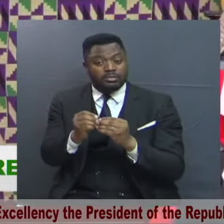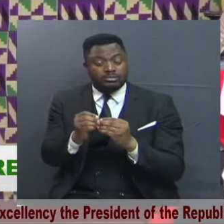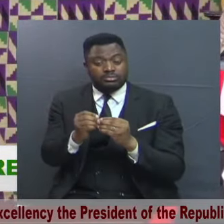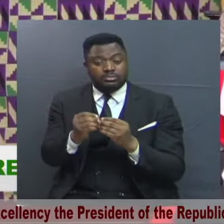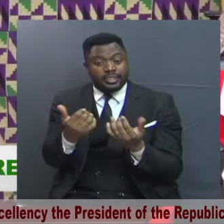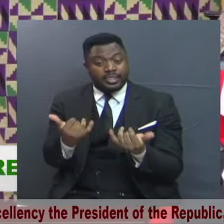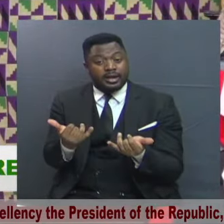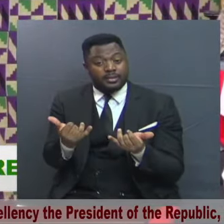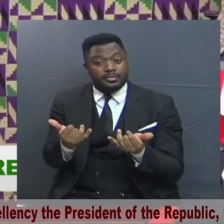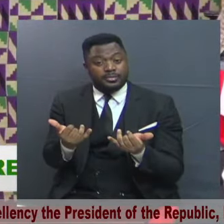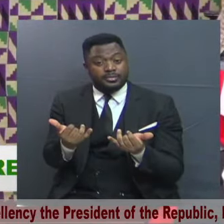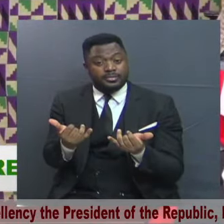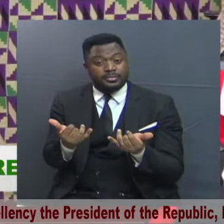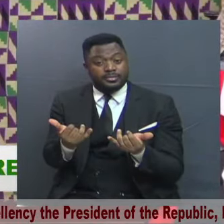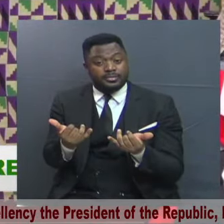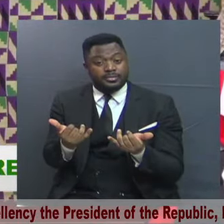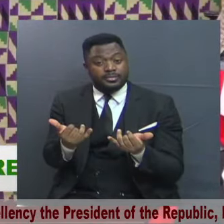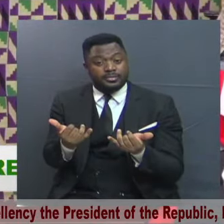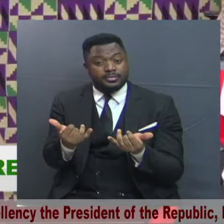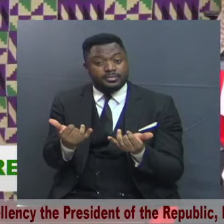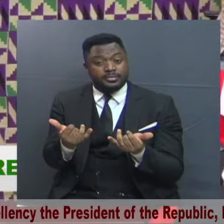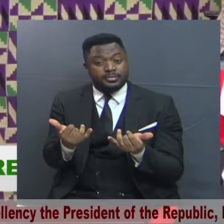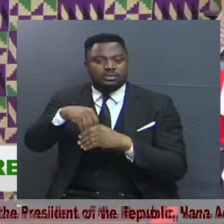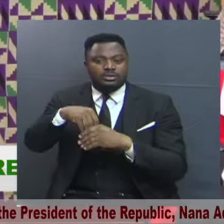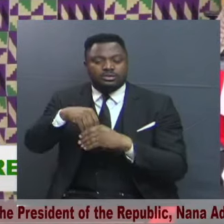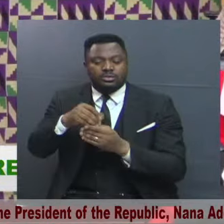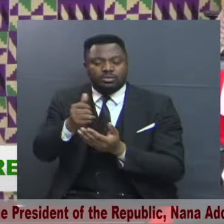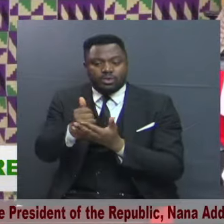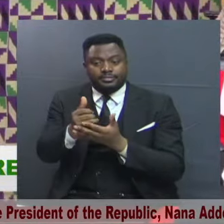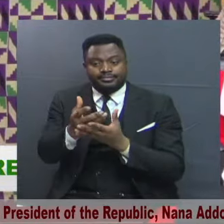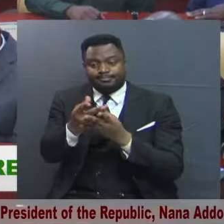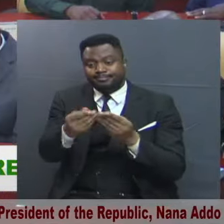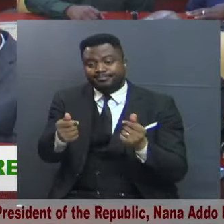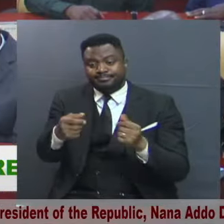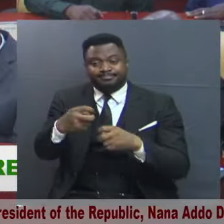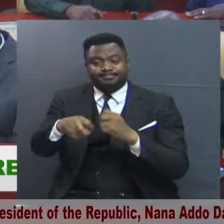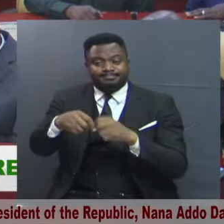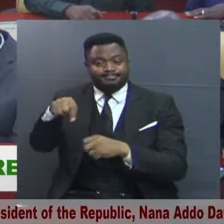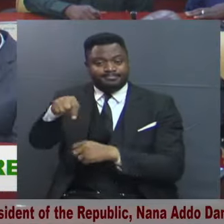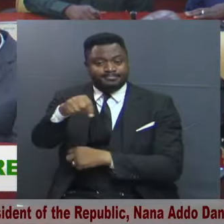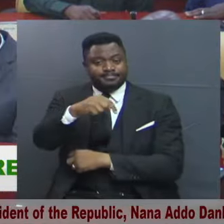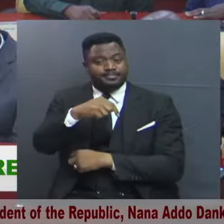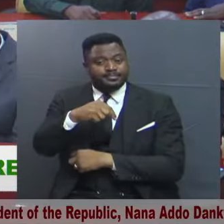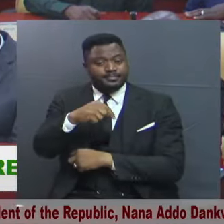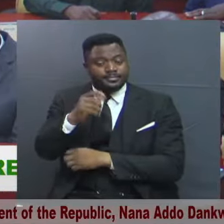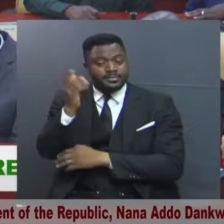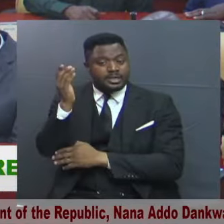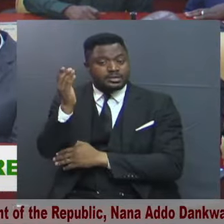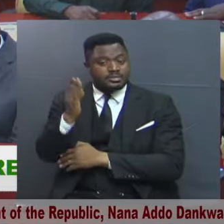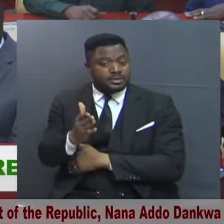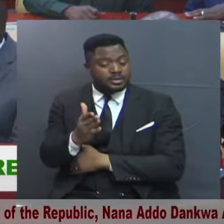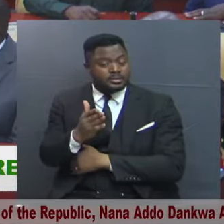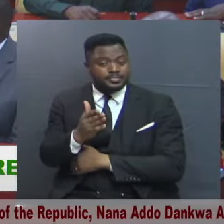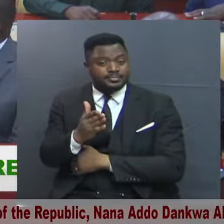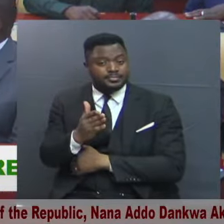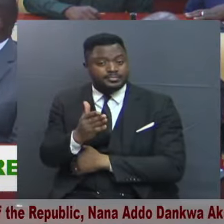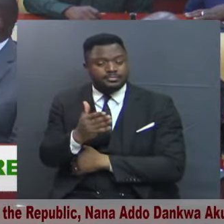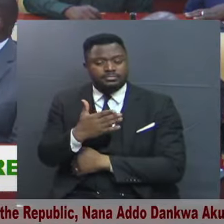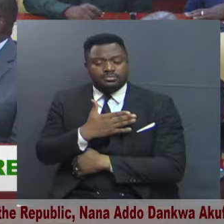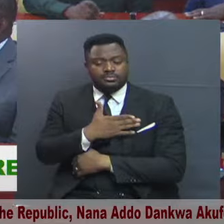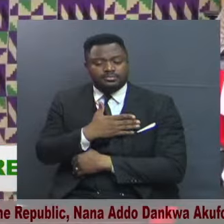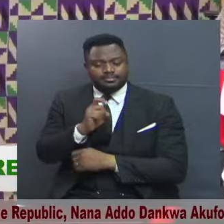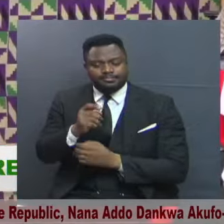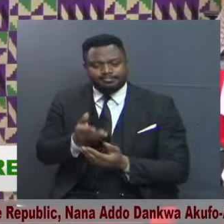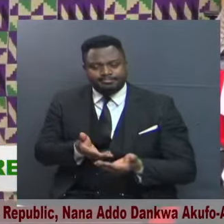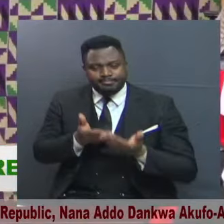grounds for internal tensions and destabilization Mr Speaker I must make